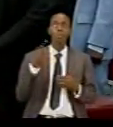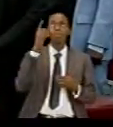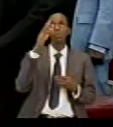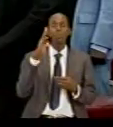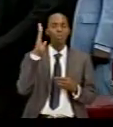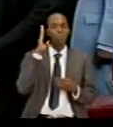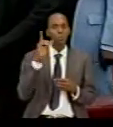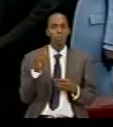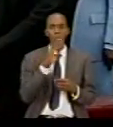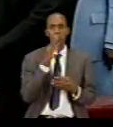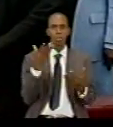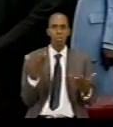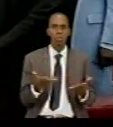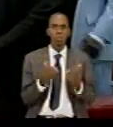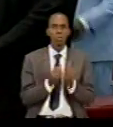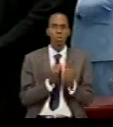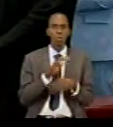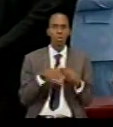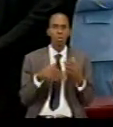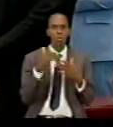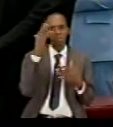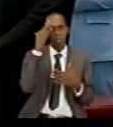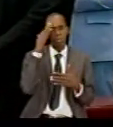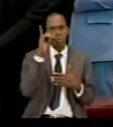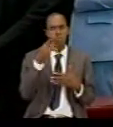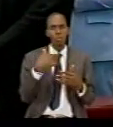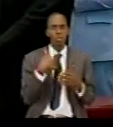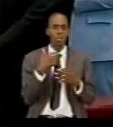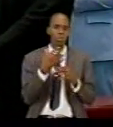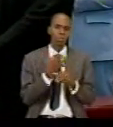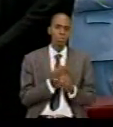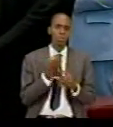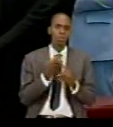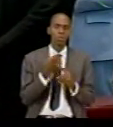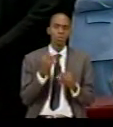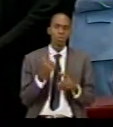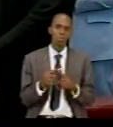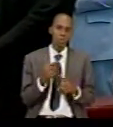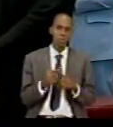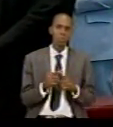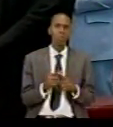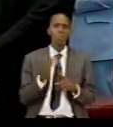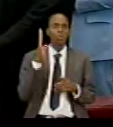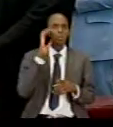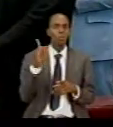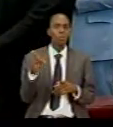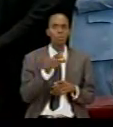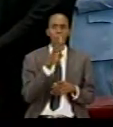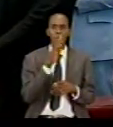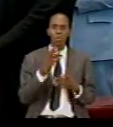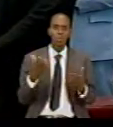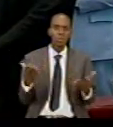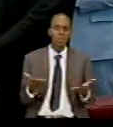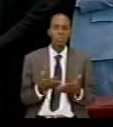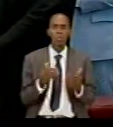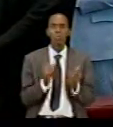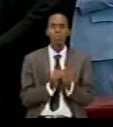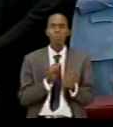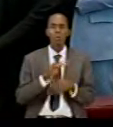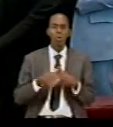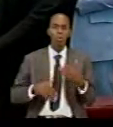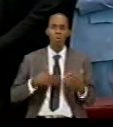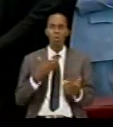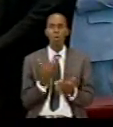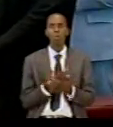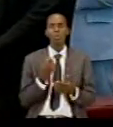all the knowledge you have? Will you be here at that time with all the ability you have? Will you be here at that time with all the ministration you have ministered to other people?